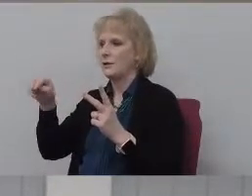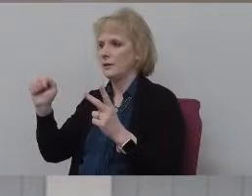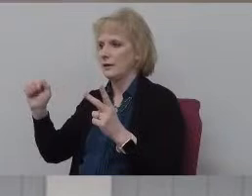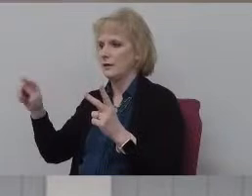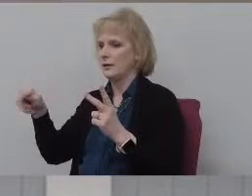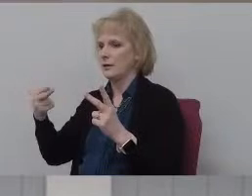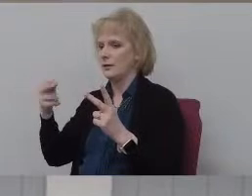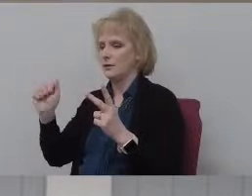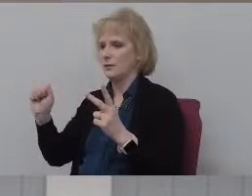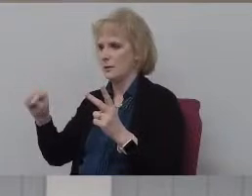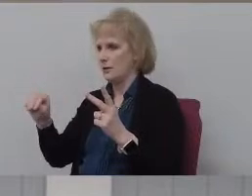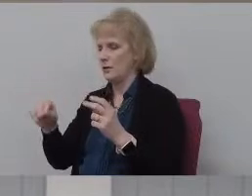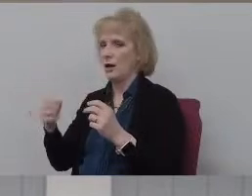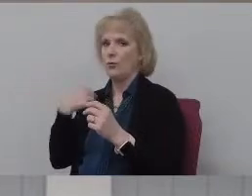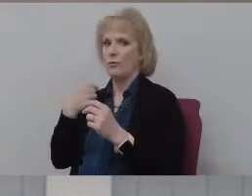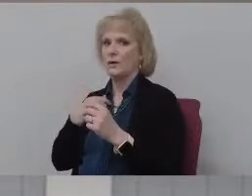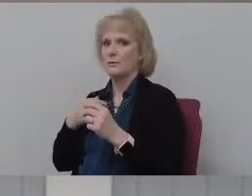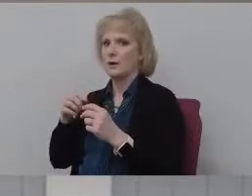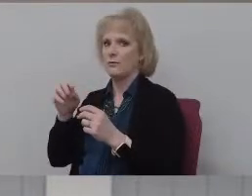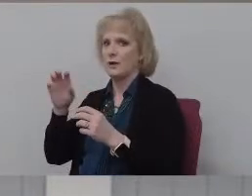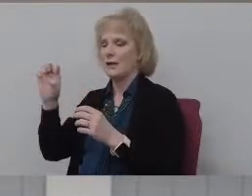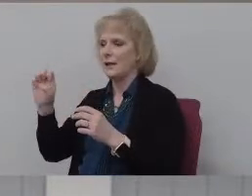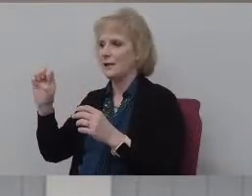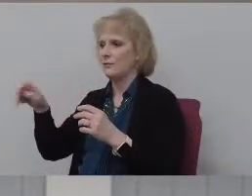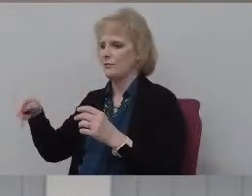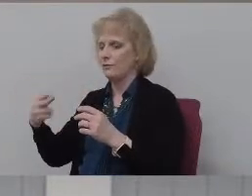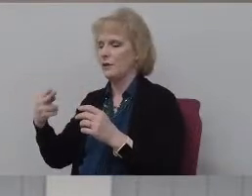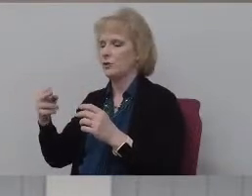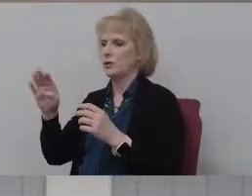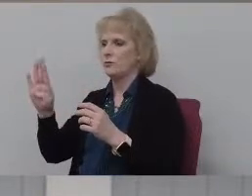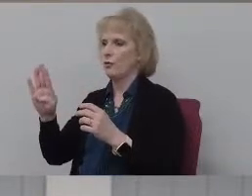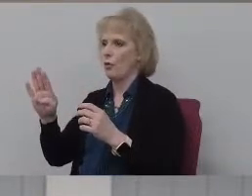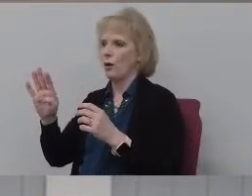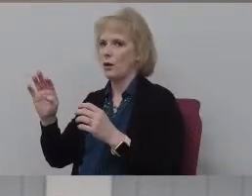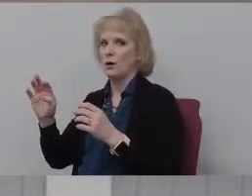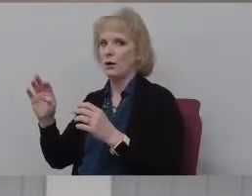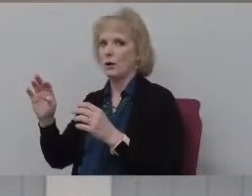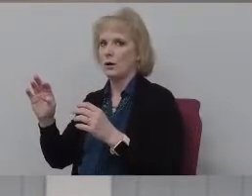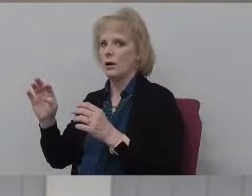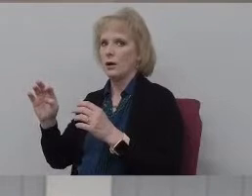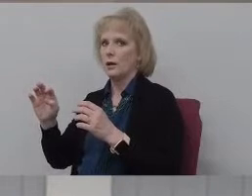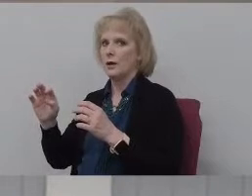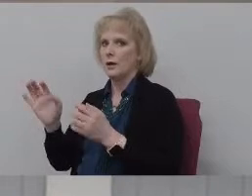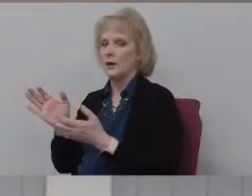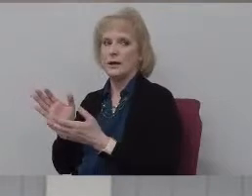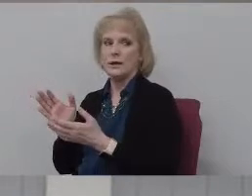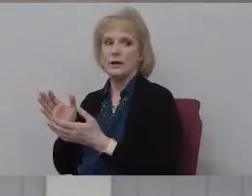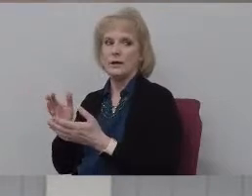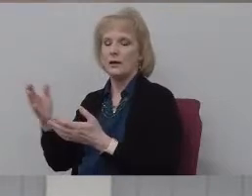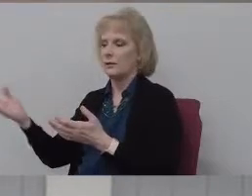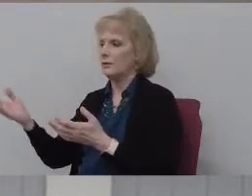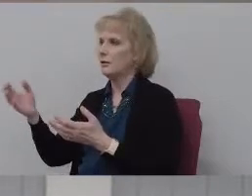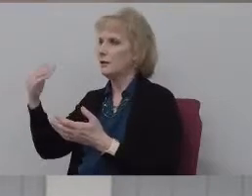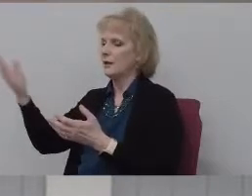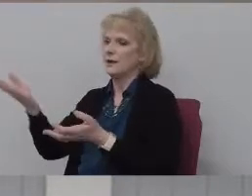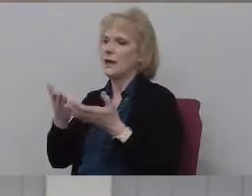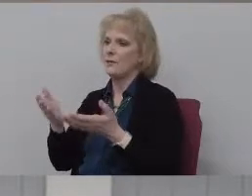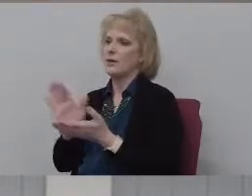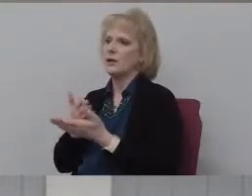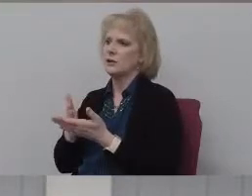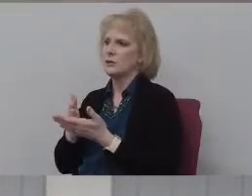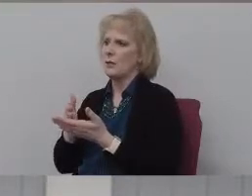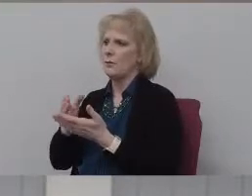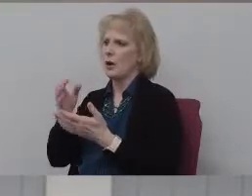me of Ephesians 4, verses 11 through 12, where the Bible says, he gave some apostles and some prophets and some evangelists and some pastors and teachers for